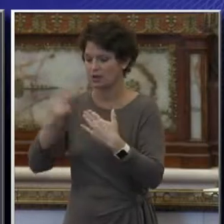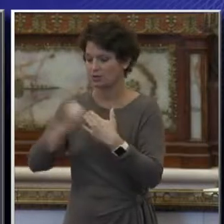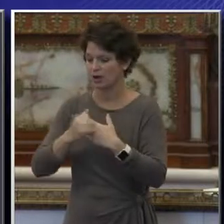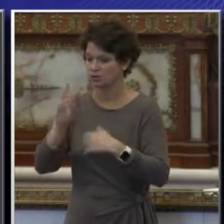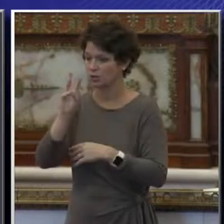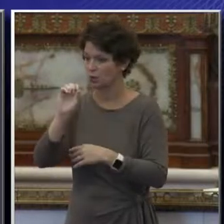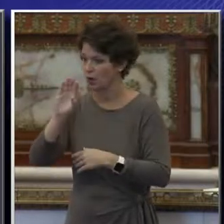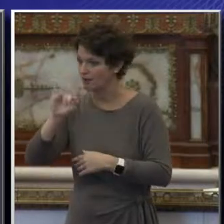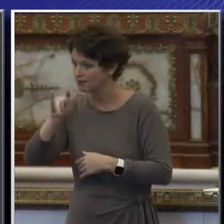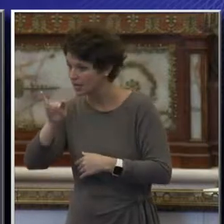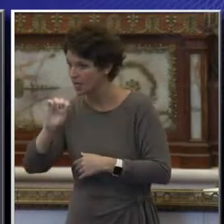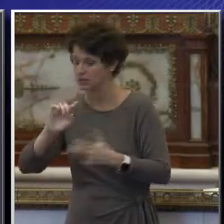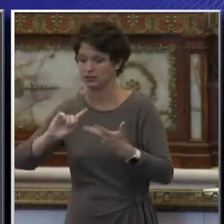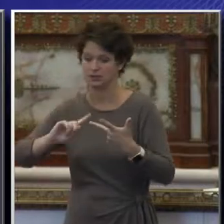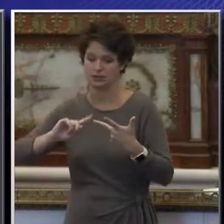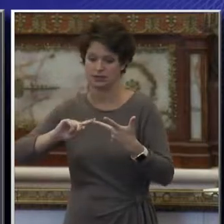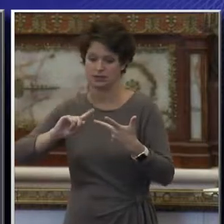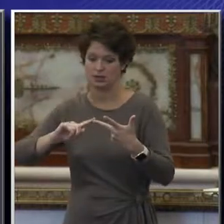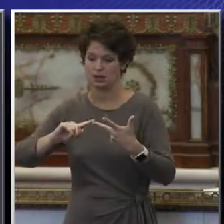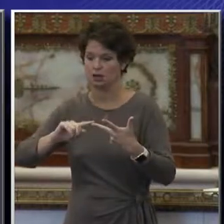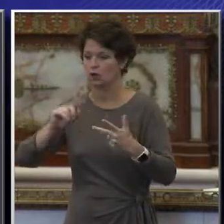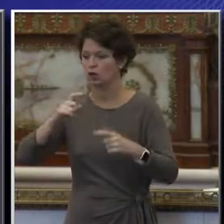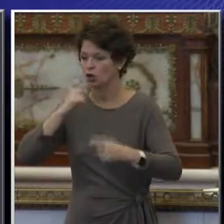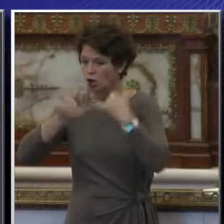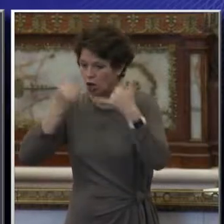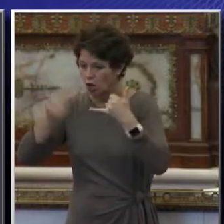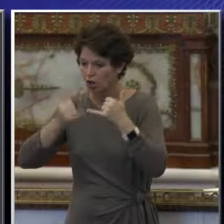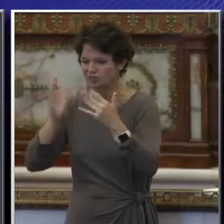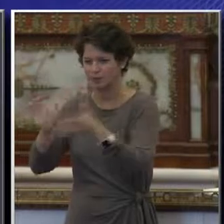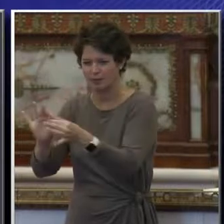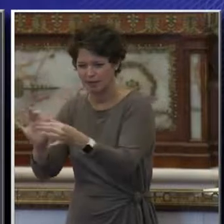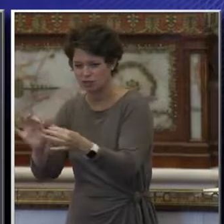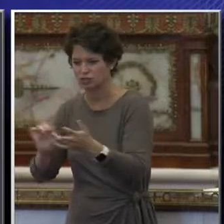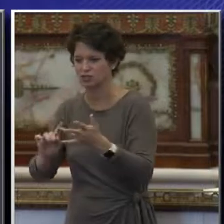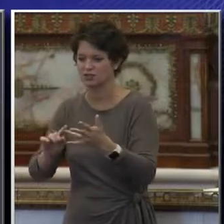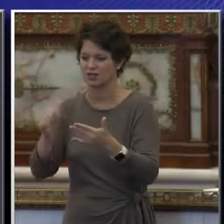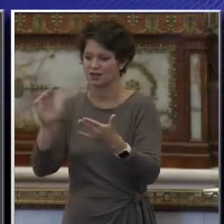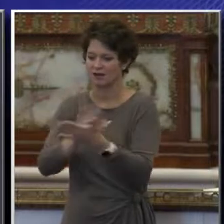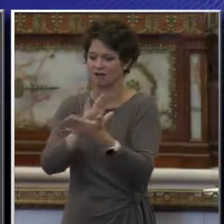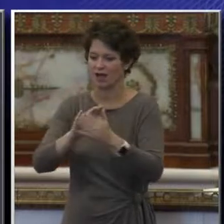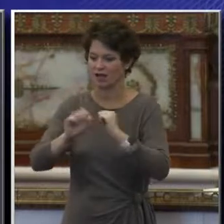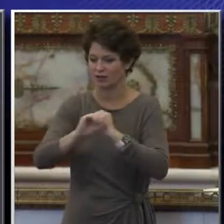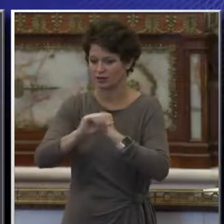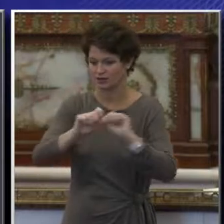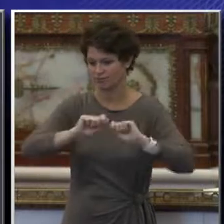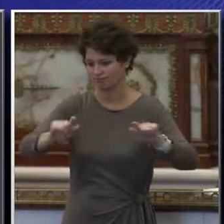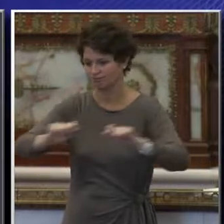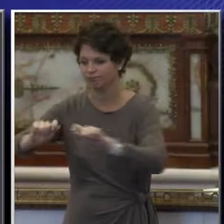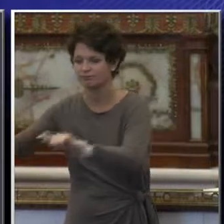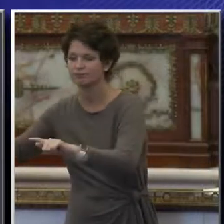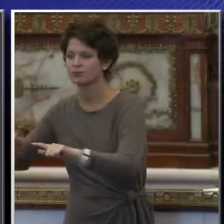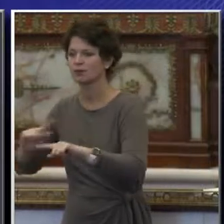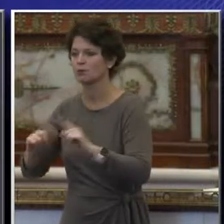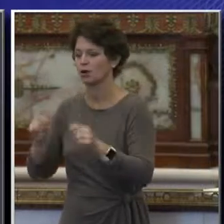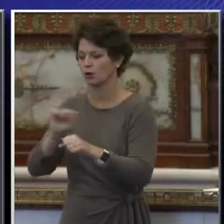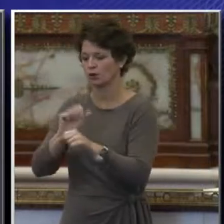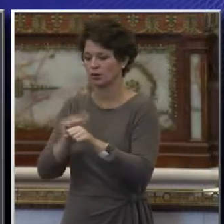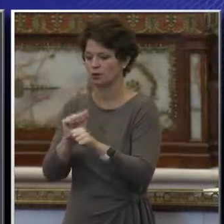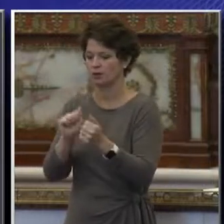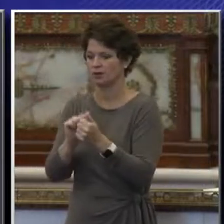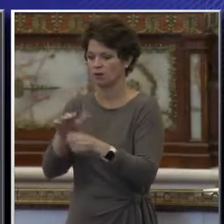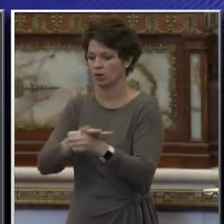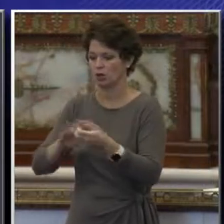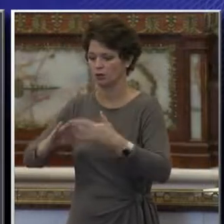websites, doing robocalls, sending out flyers. We're working with local